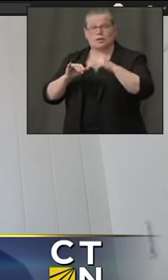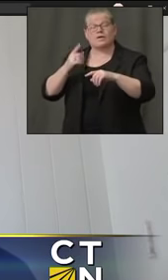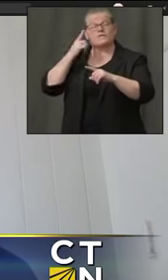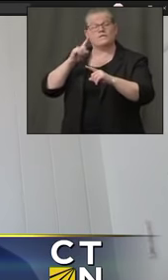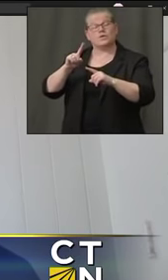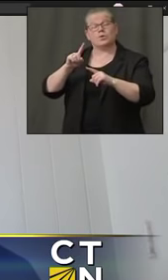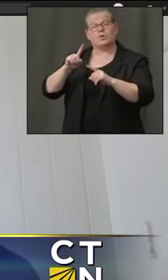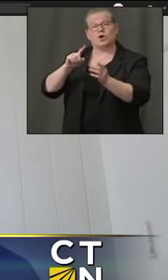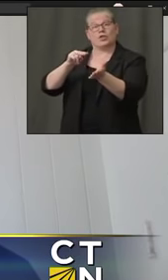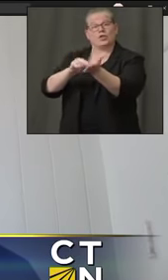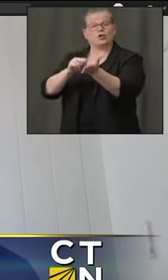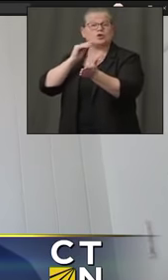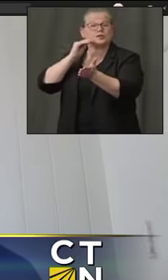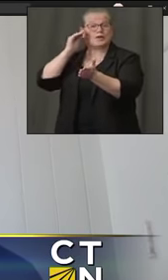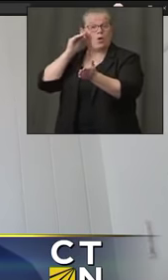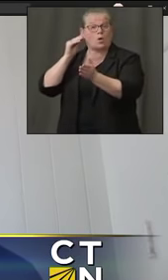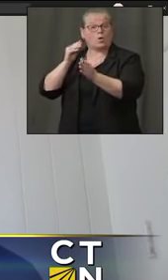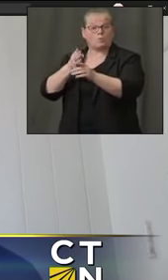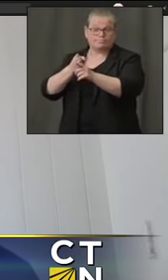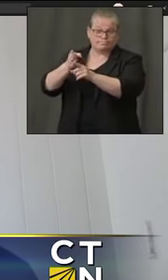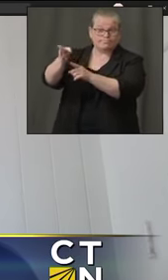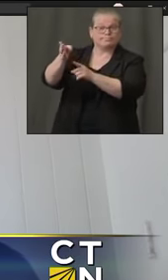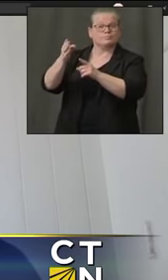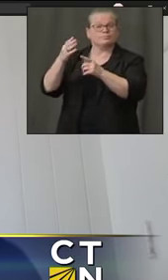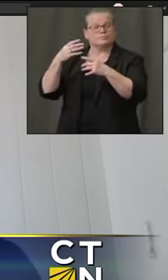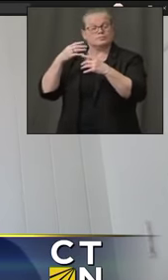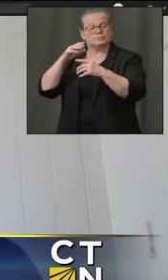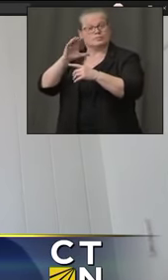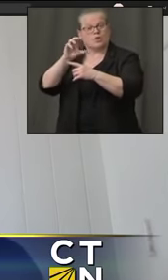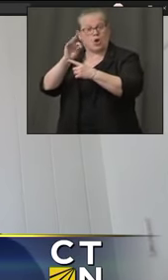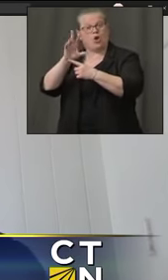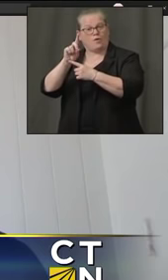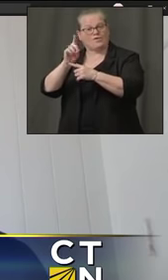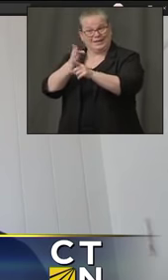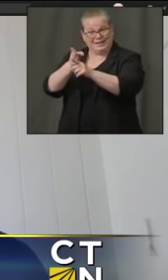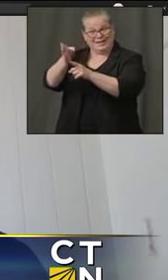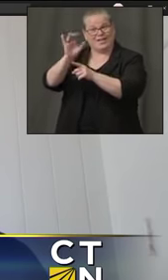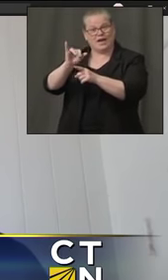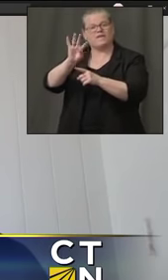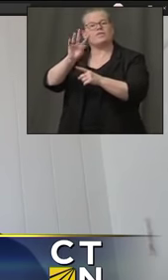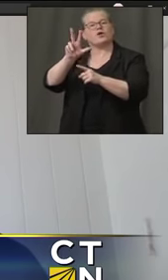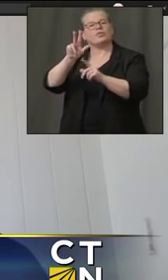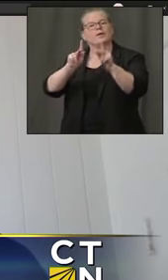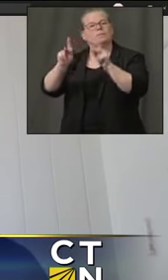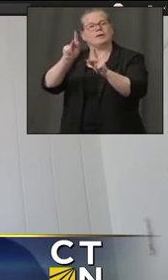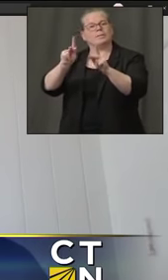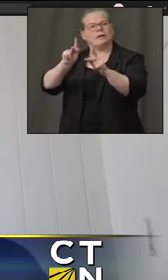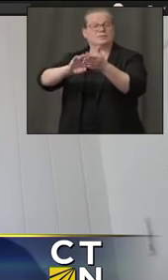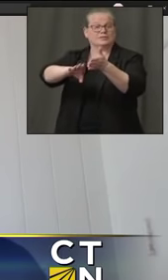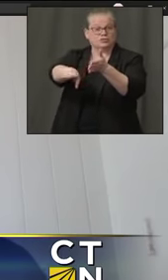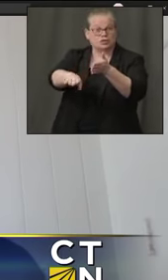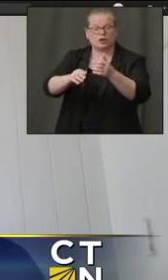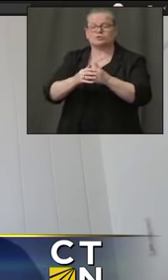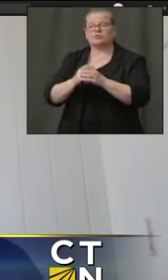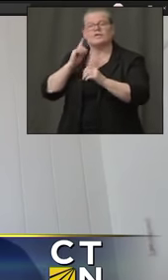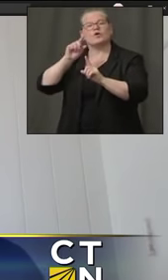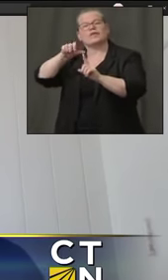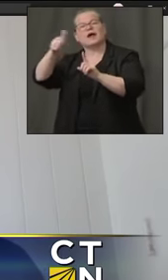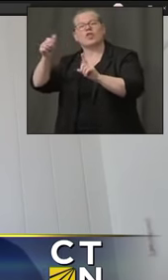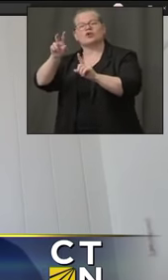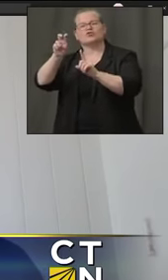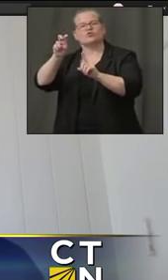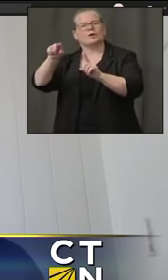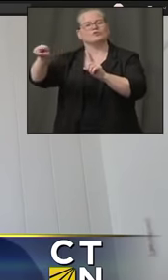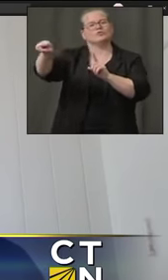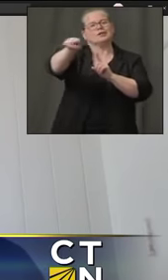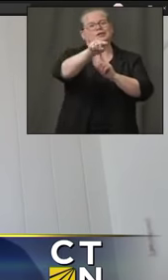43 people already discharged from those sites, but for the other 200 plus nursing homes, we haven't been able to pull all that data